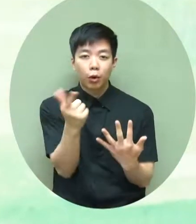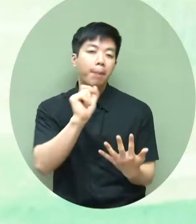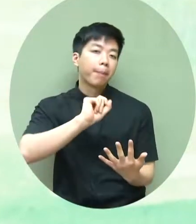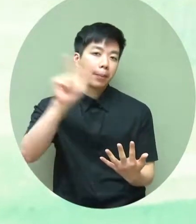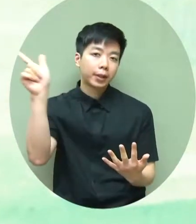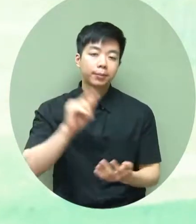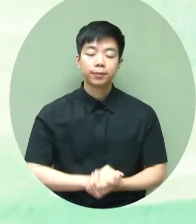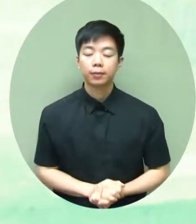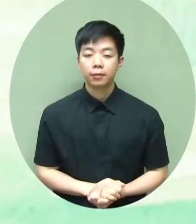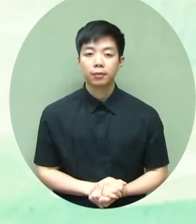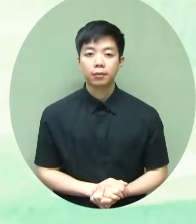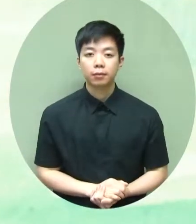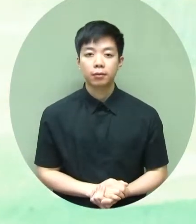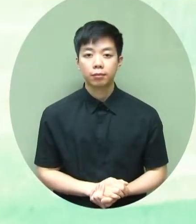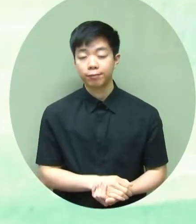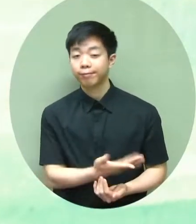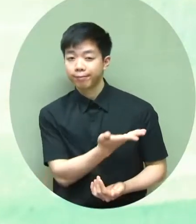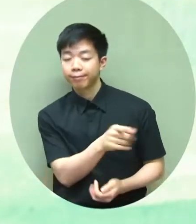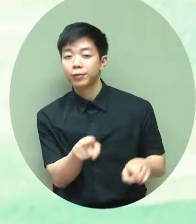more choices for the public